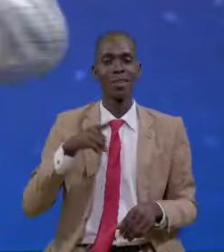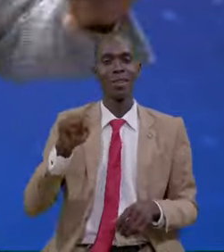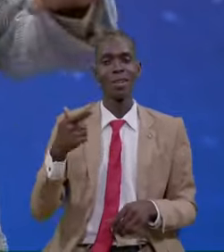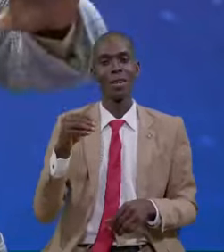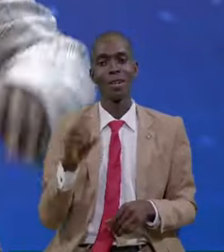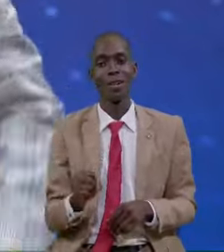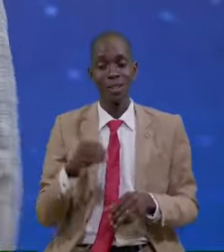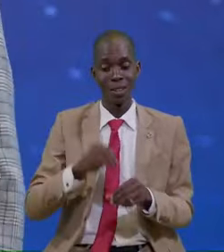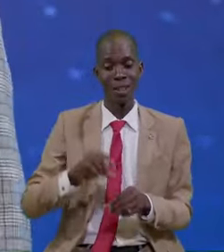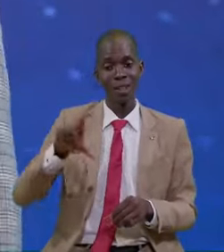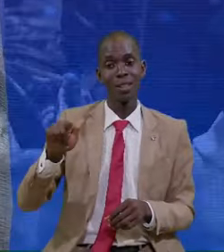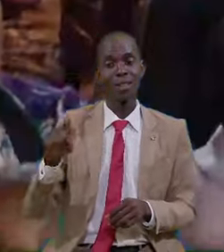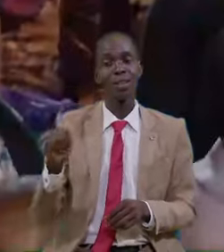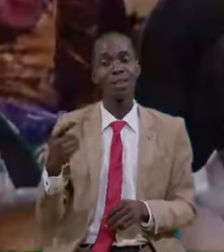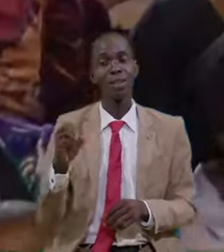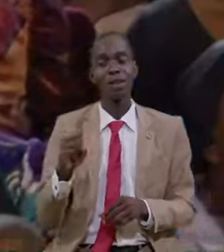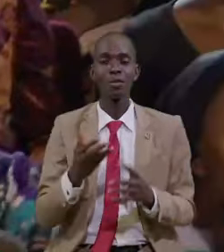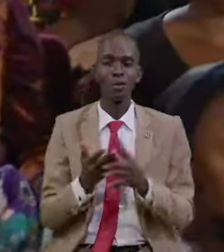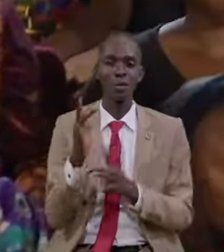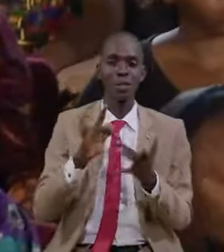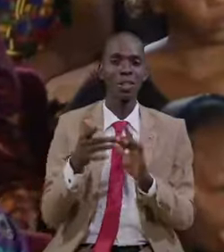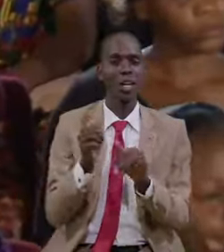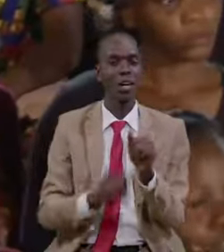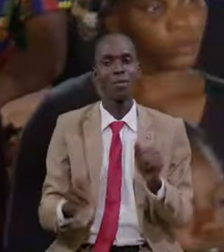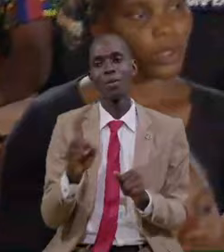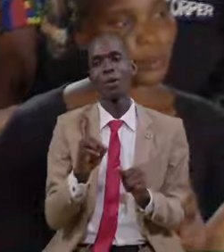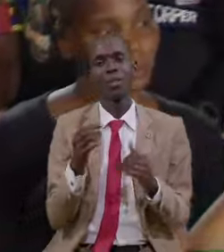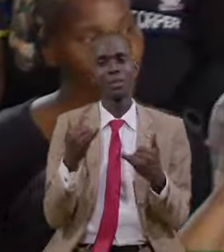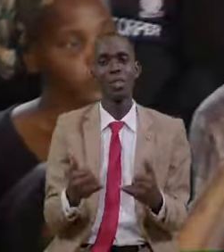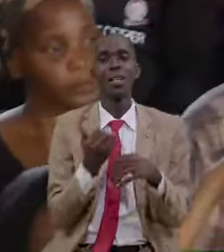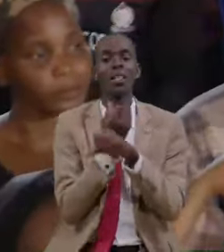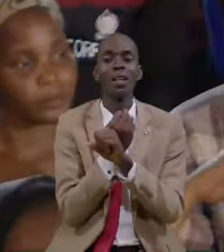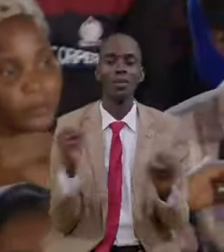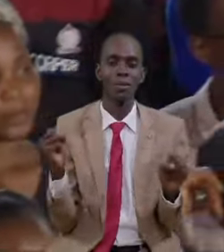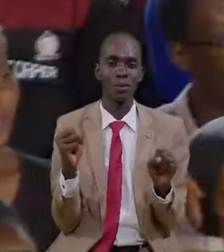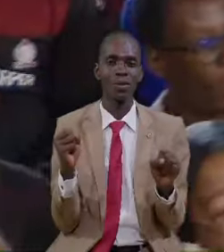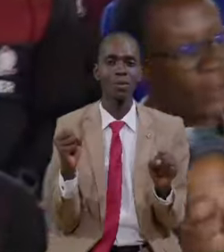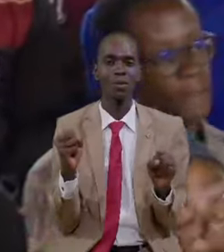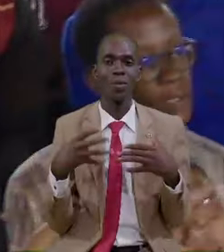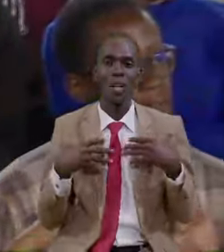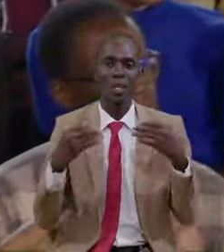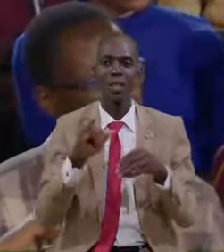Lagos, online, everywhere. Salvation, healing,